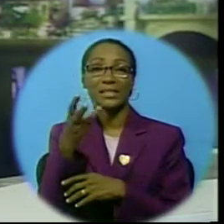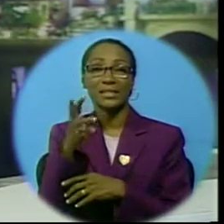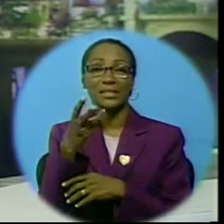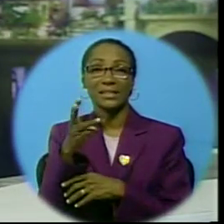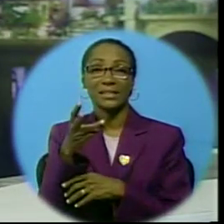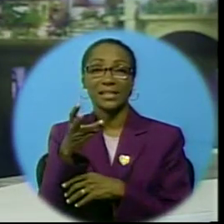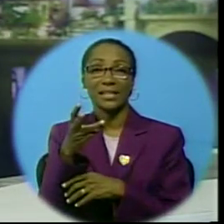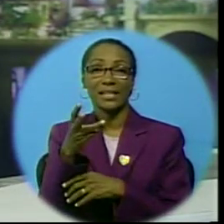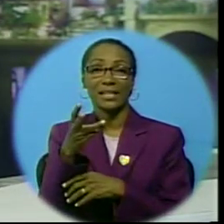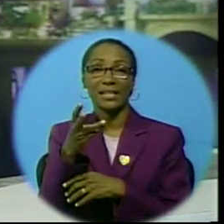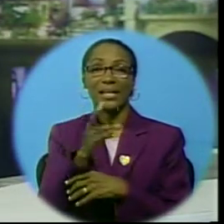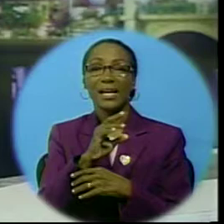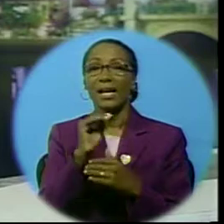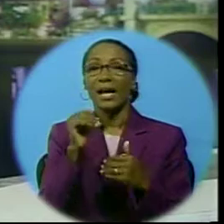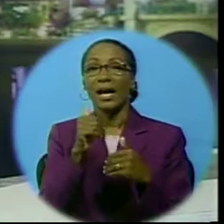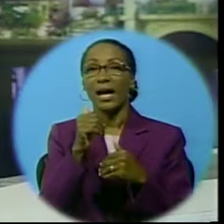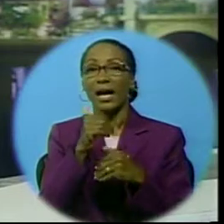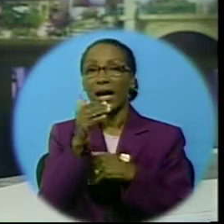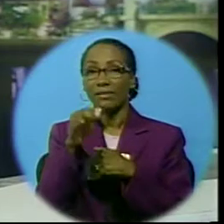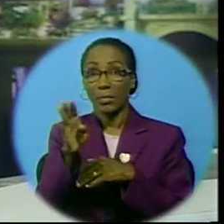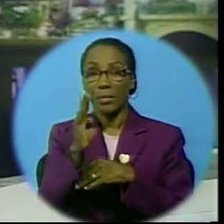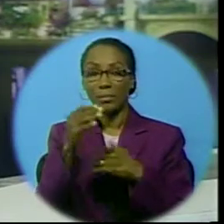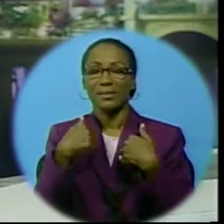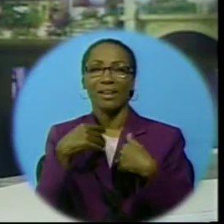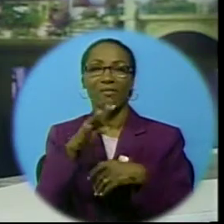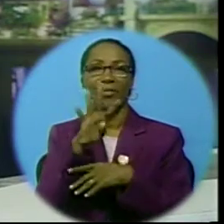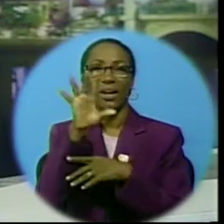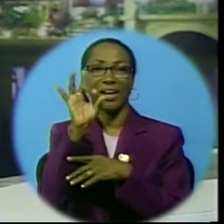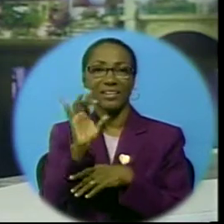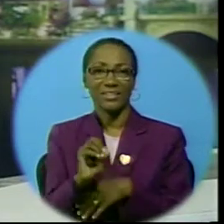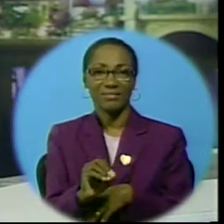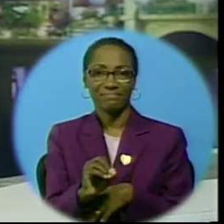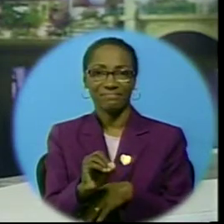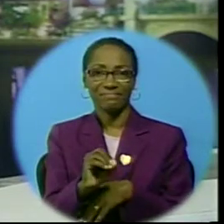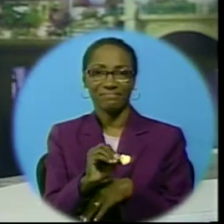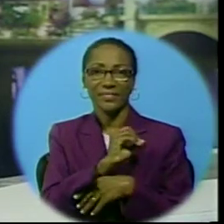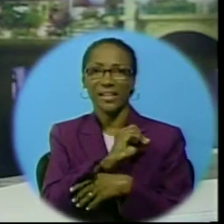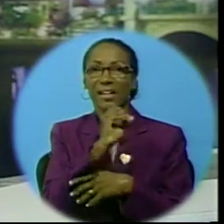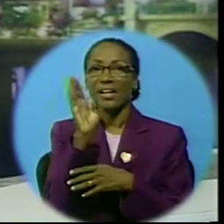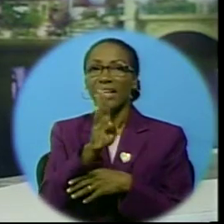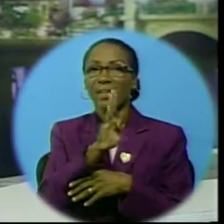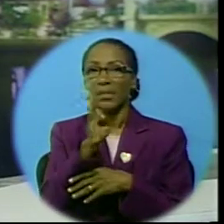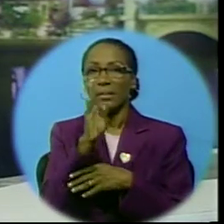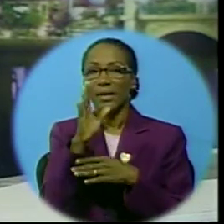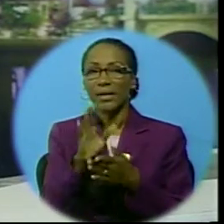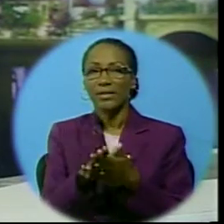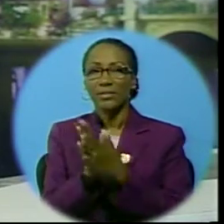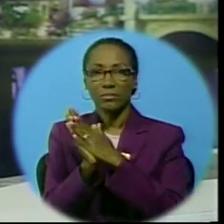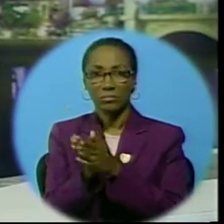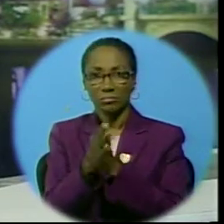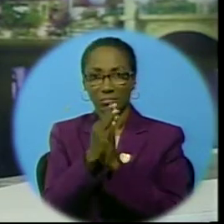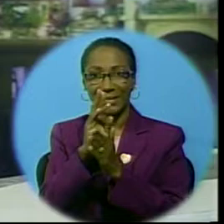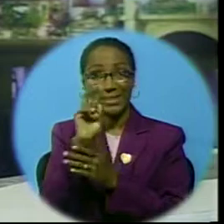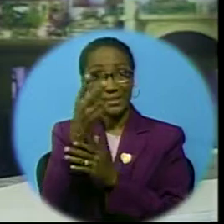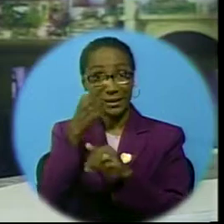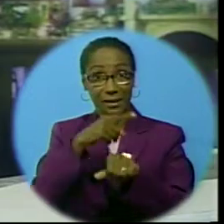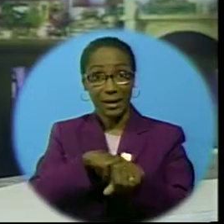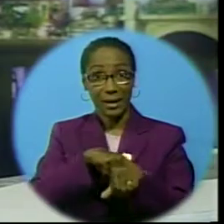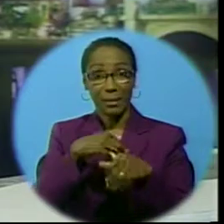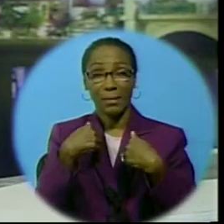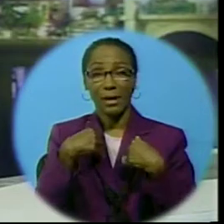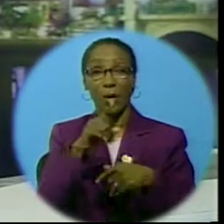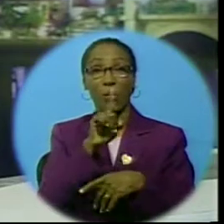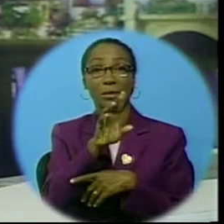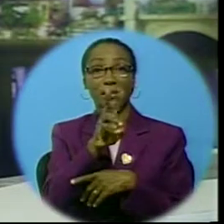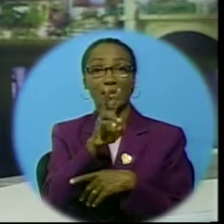to Barbados' 480. Then the Bajans batted a second time and made 167 for 5 declared, with Ralston